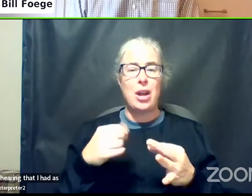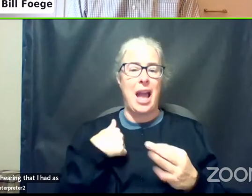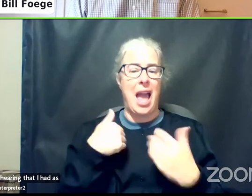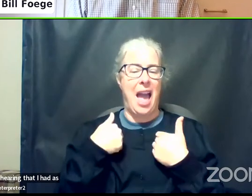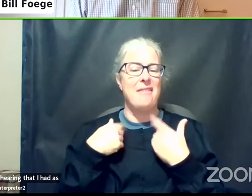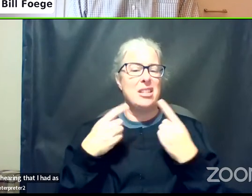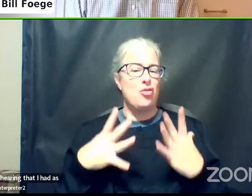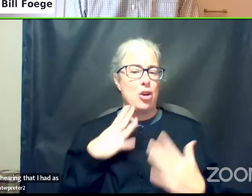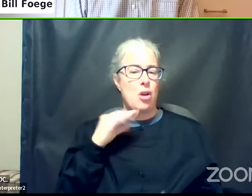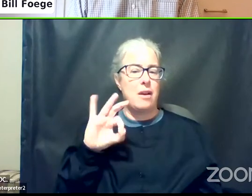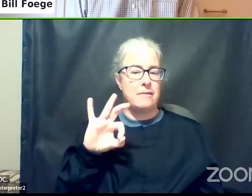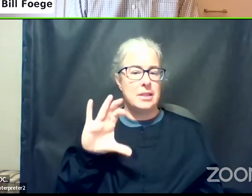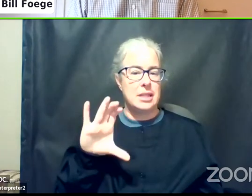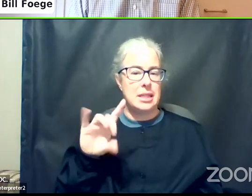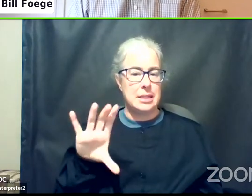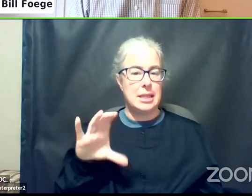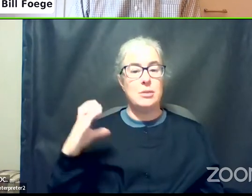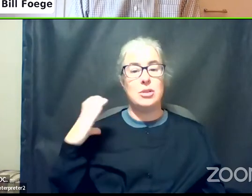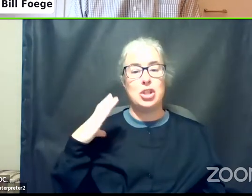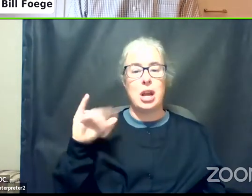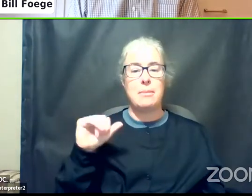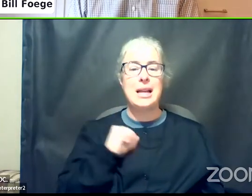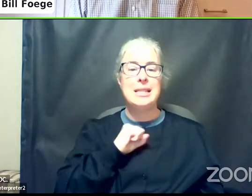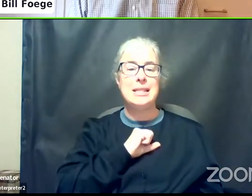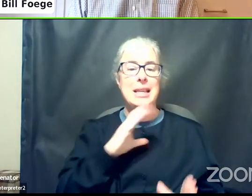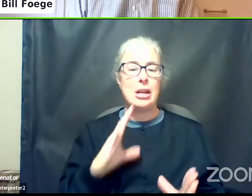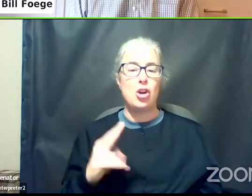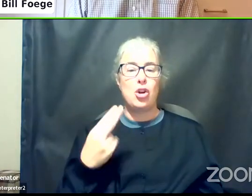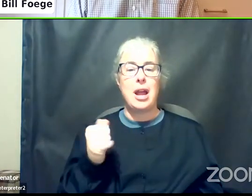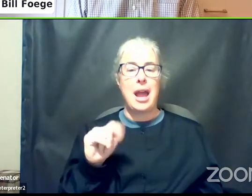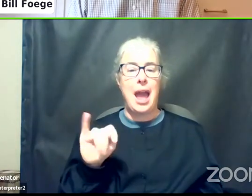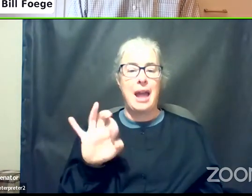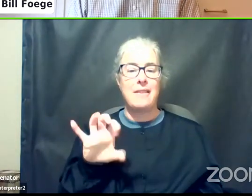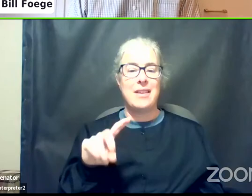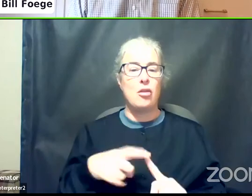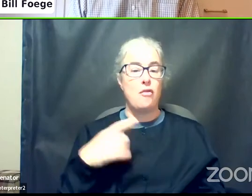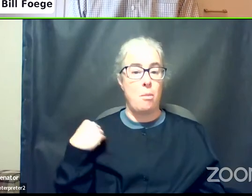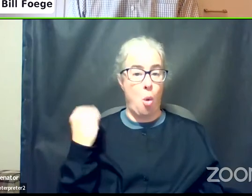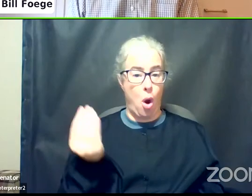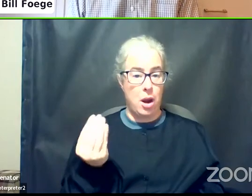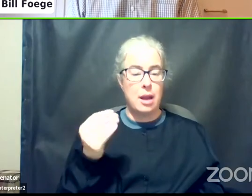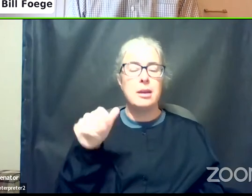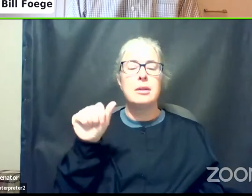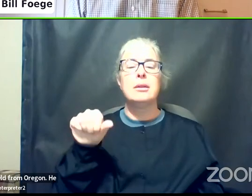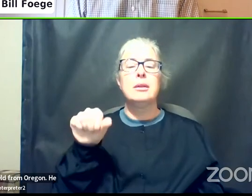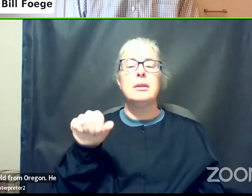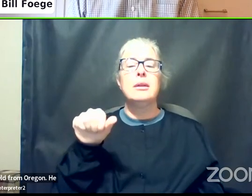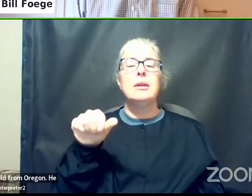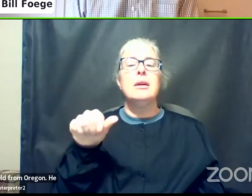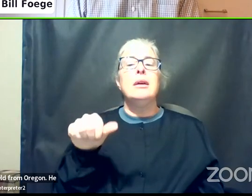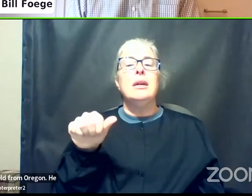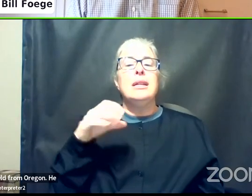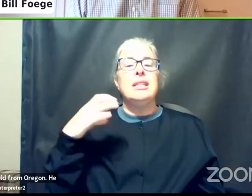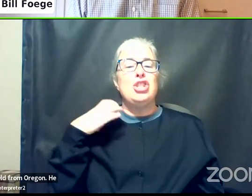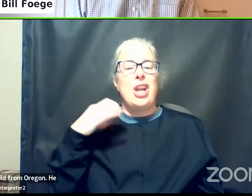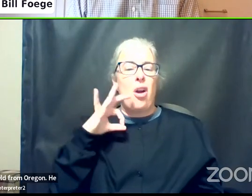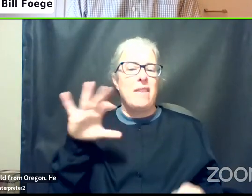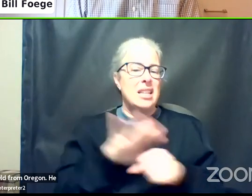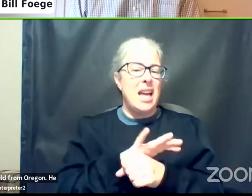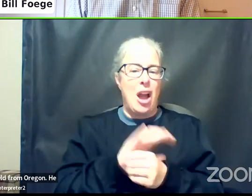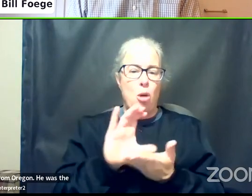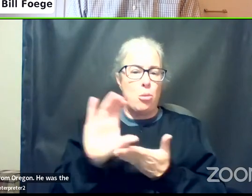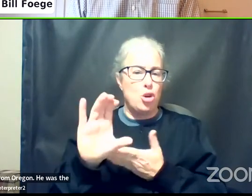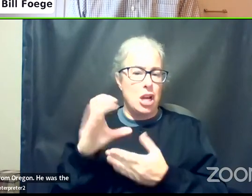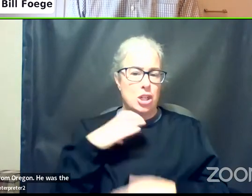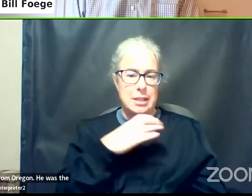was chaired by Senator Hatfield from Oregon he was the chair of the entire Appropriations